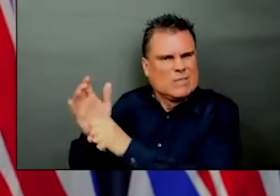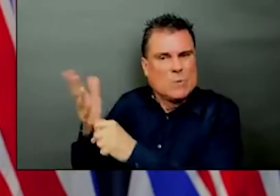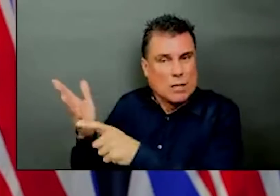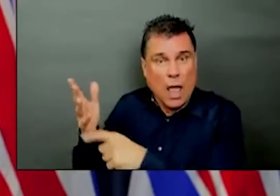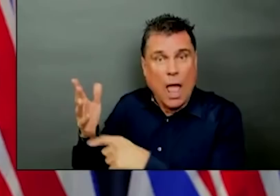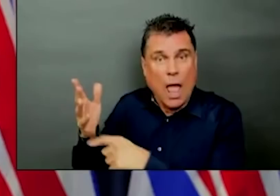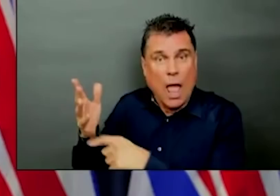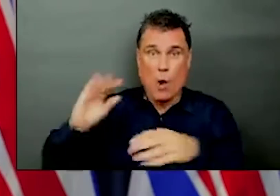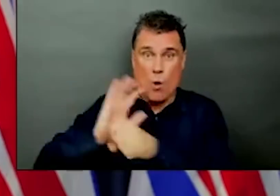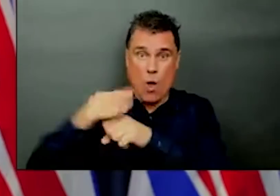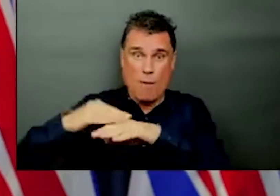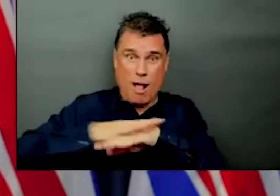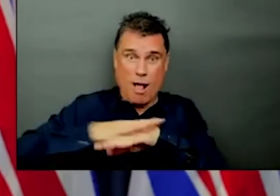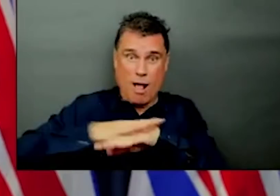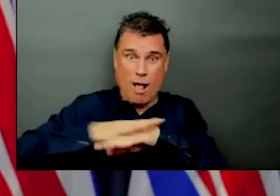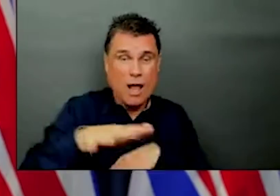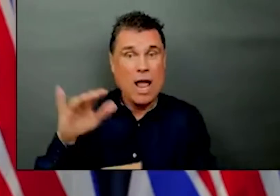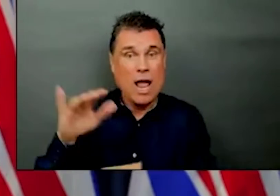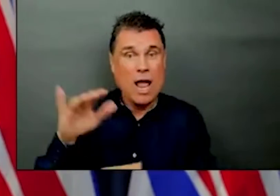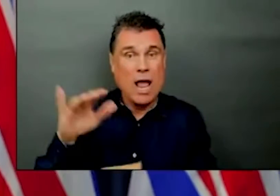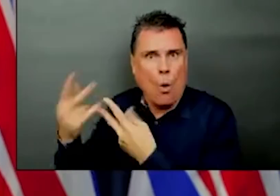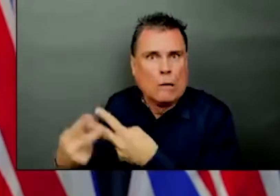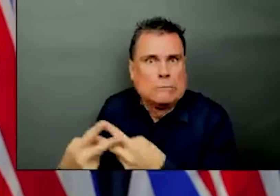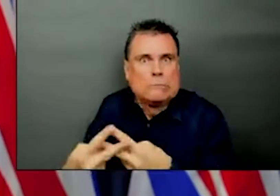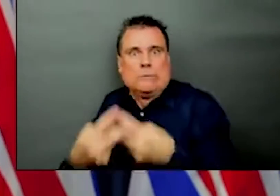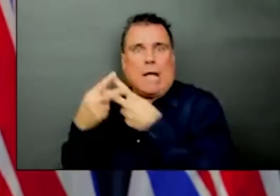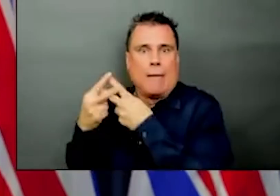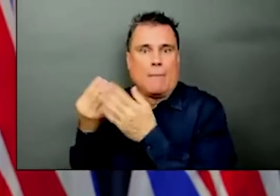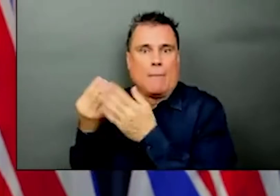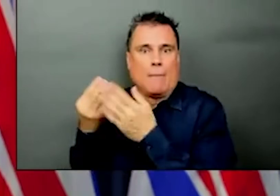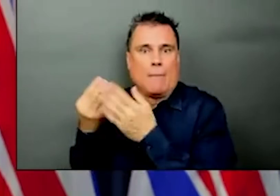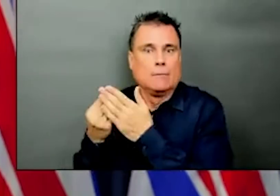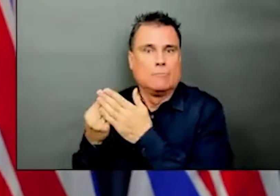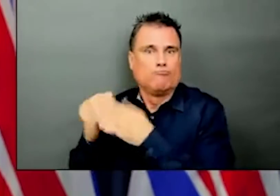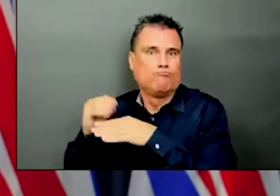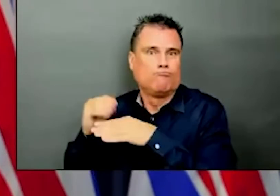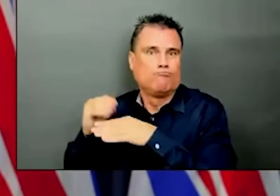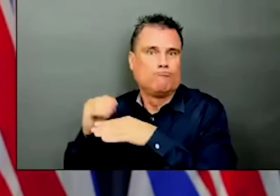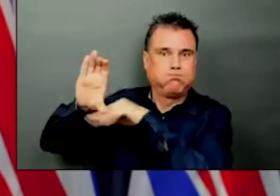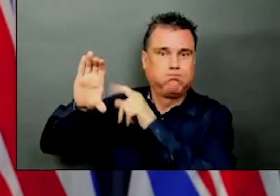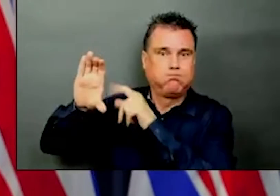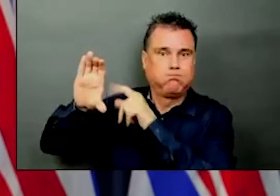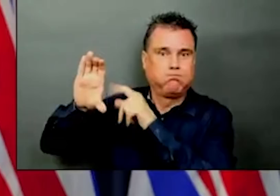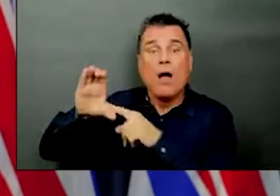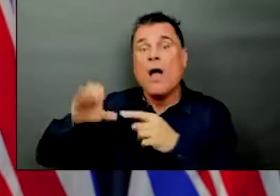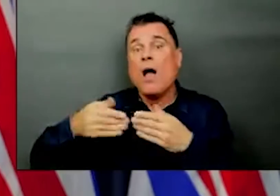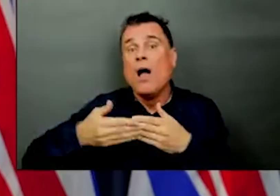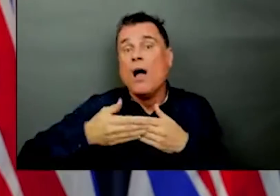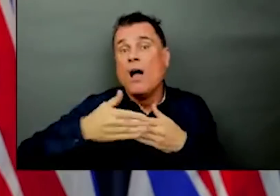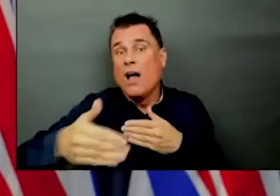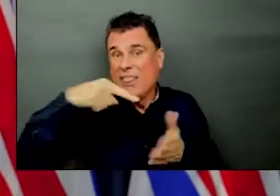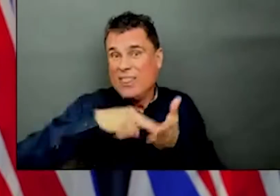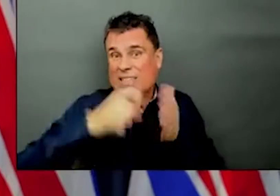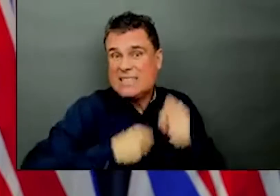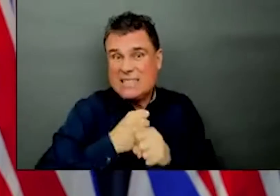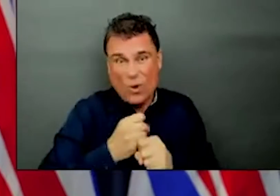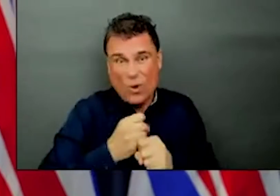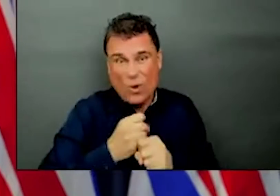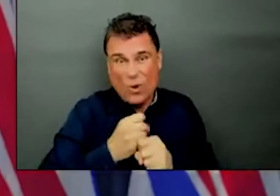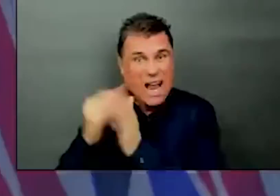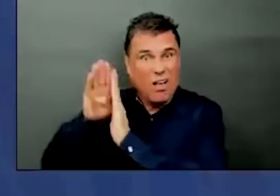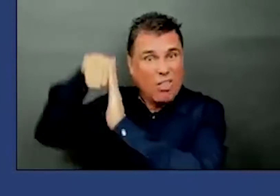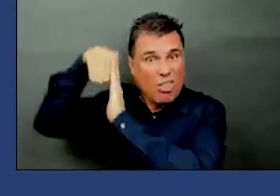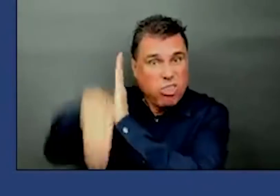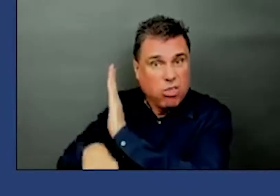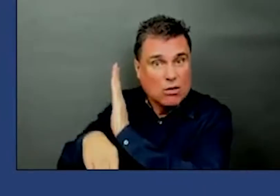or income this year? What's the minimum capital test number at? Can you take us through that?